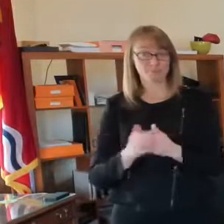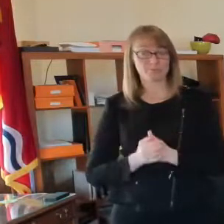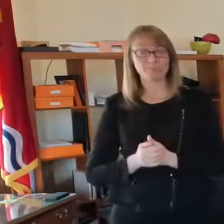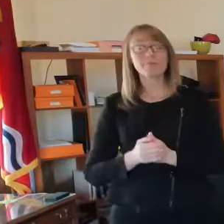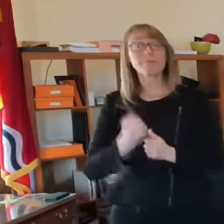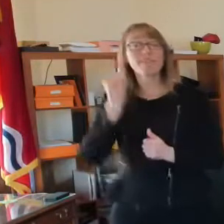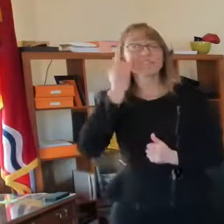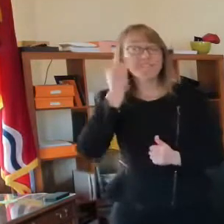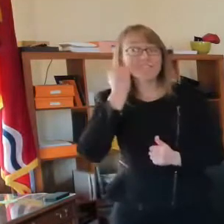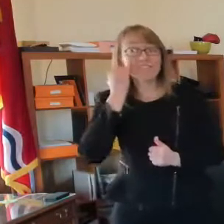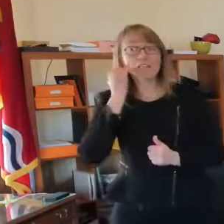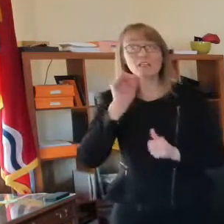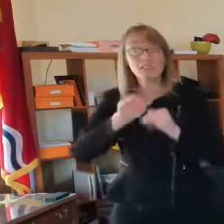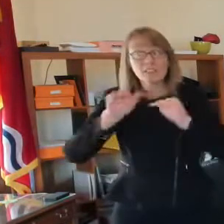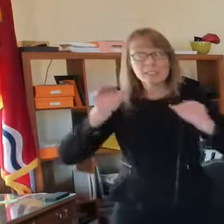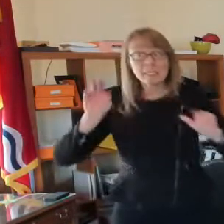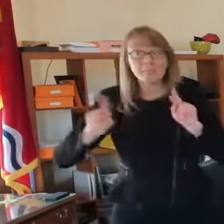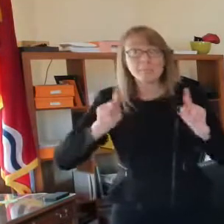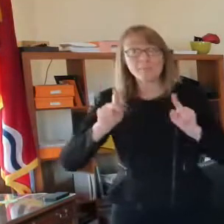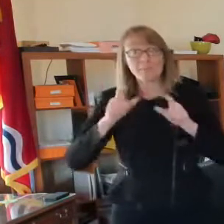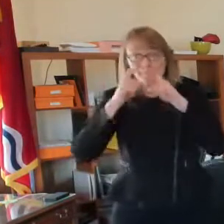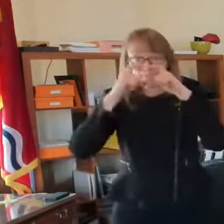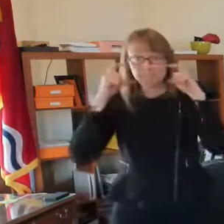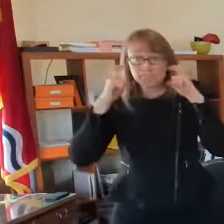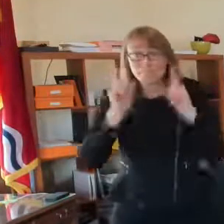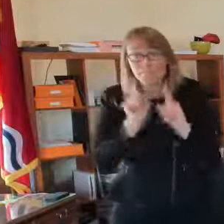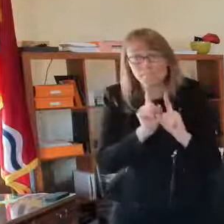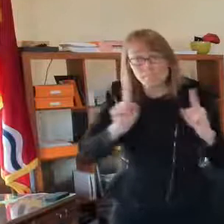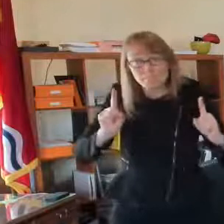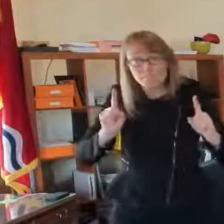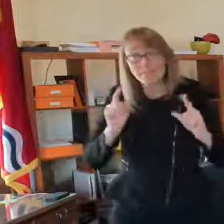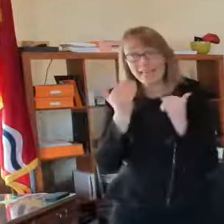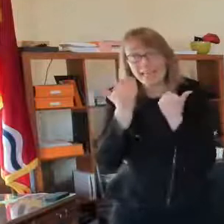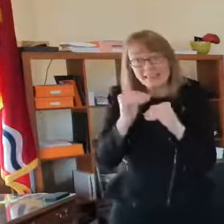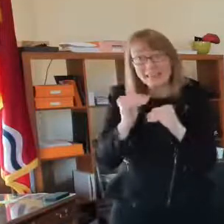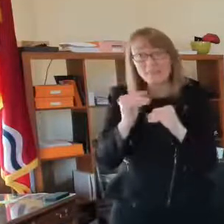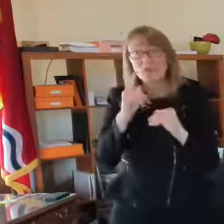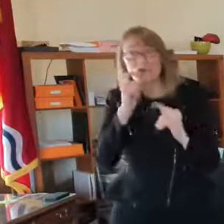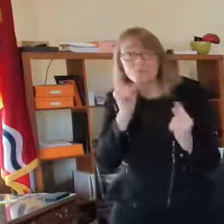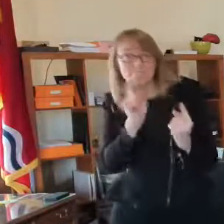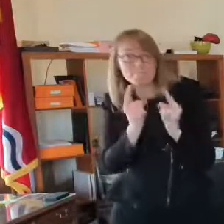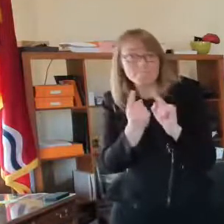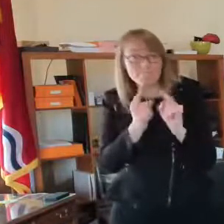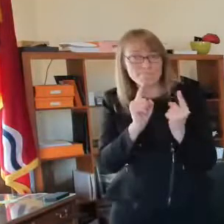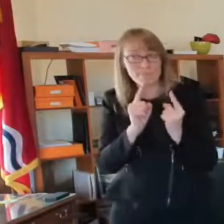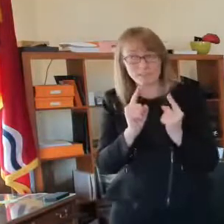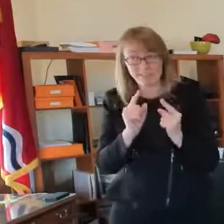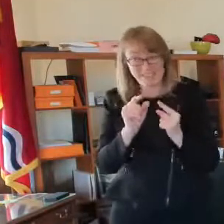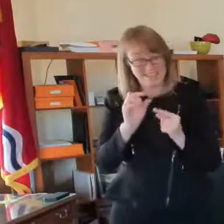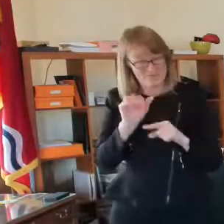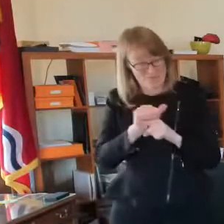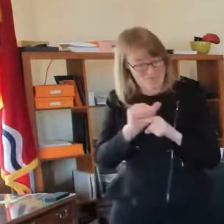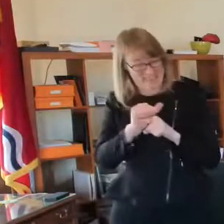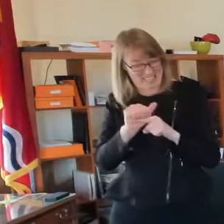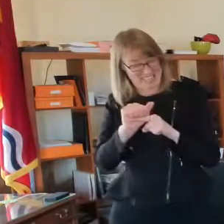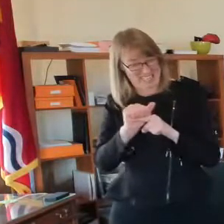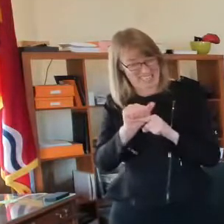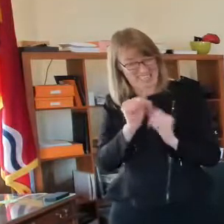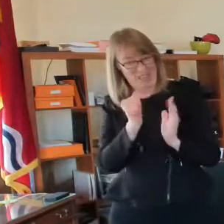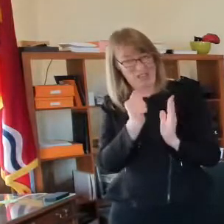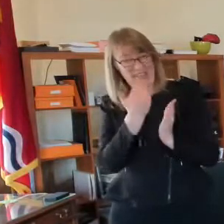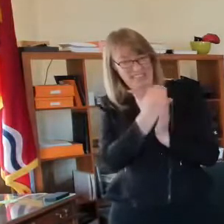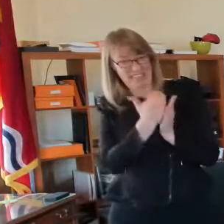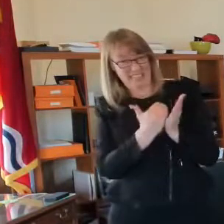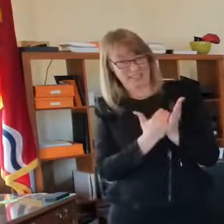wearing masks, social distancing, if we can, keeping their groups small, if we can keep them doing that,